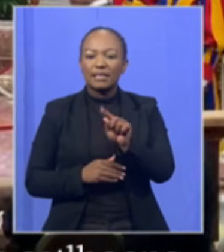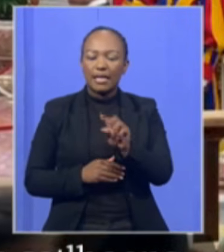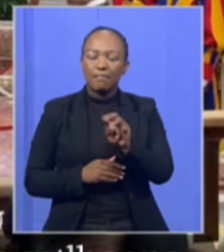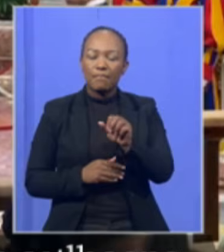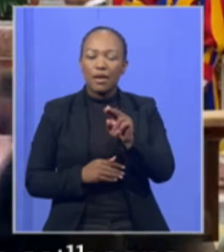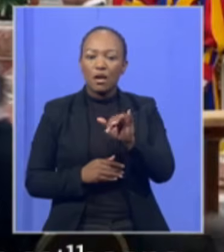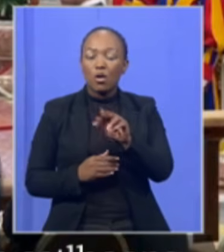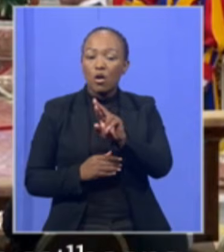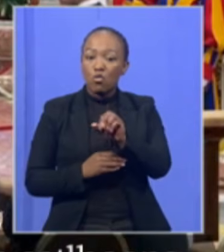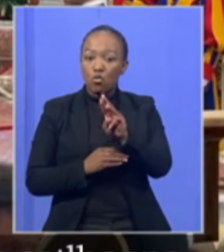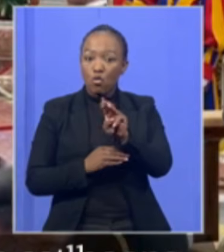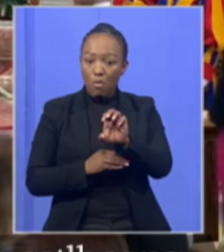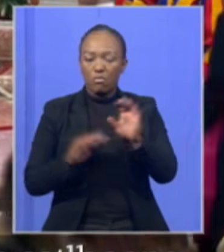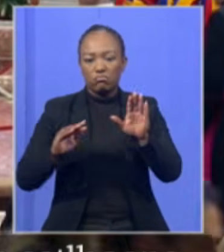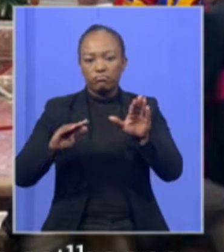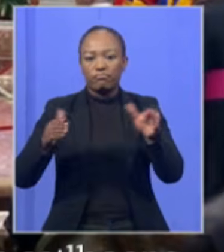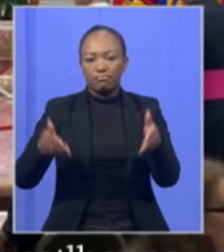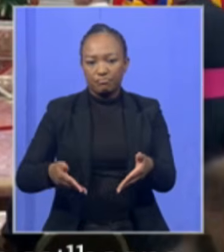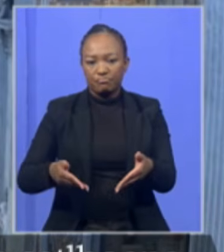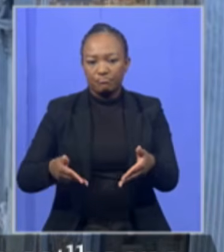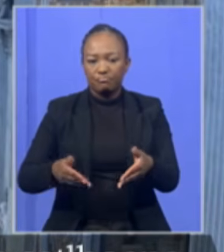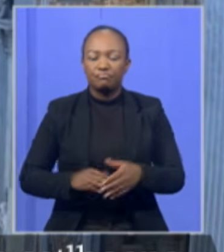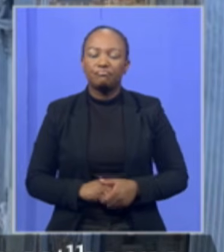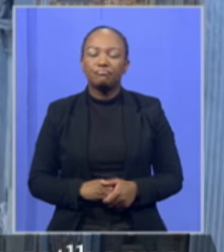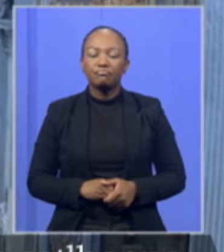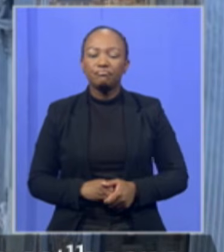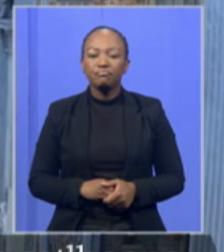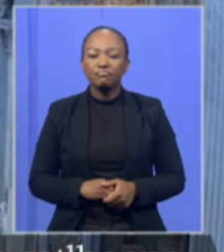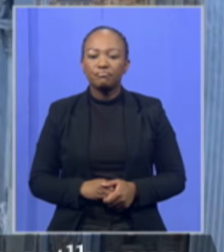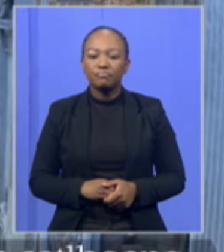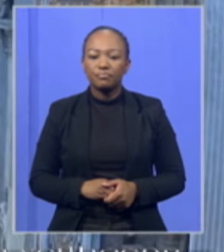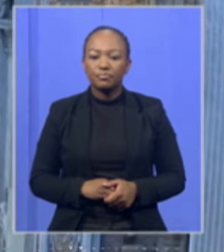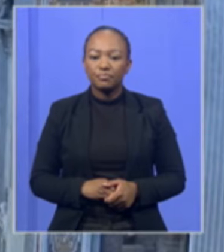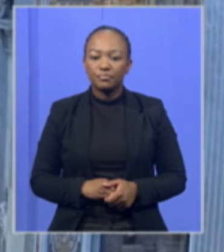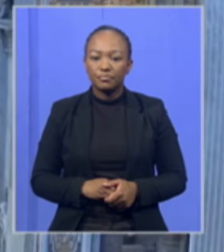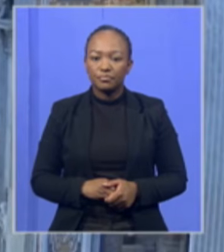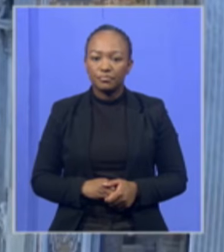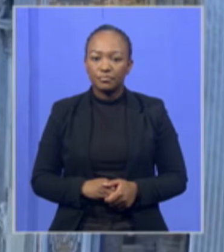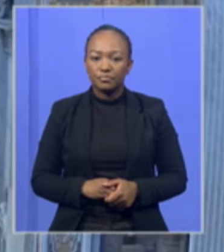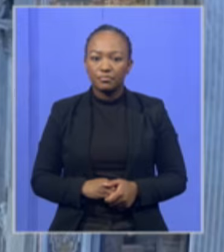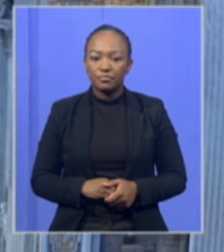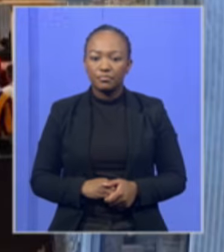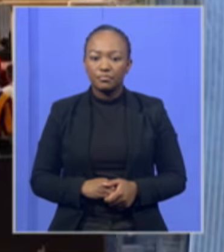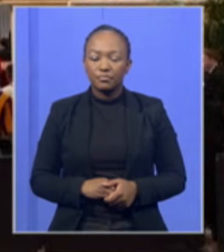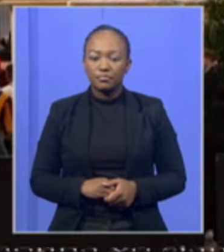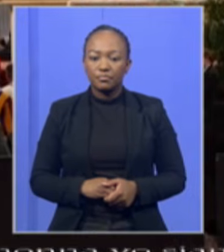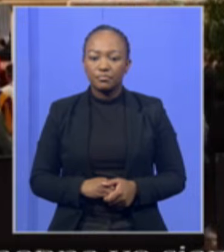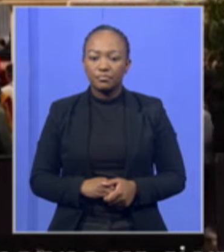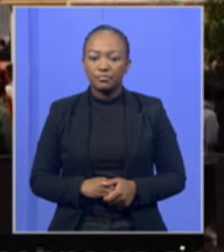Rome. Offense Stimo, SABC News, Pretoria.